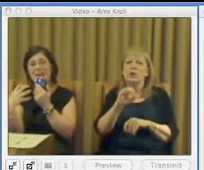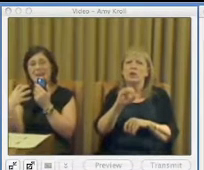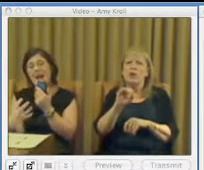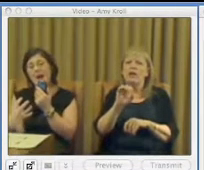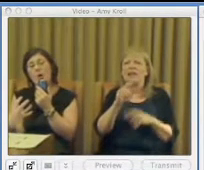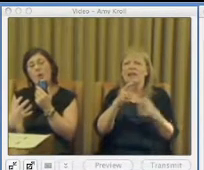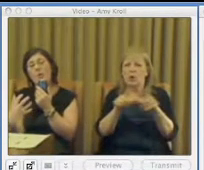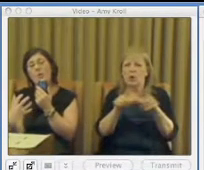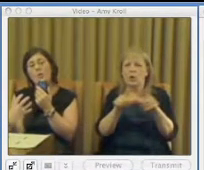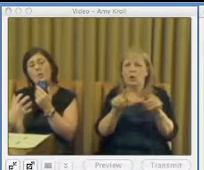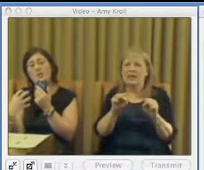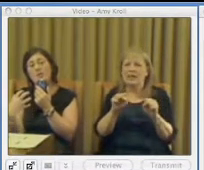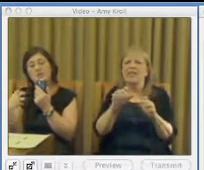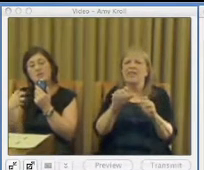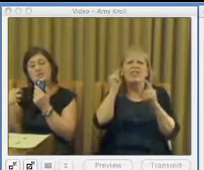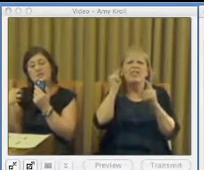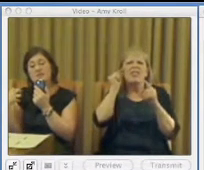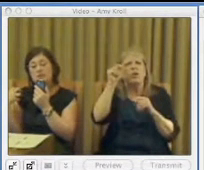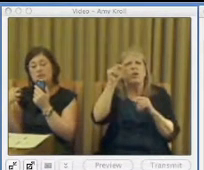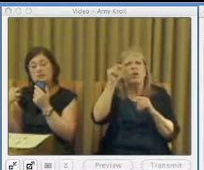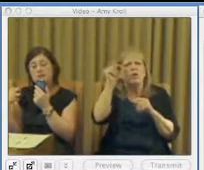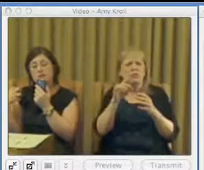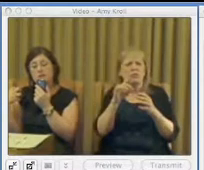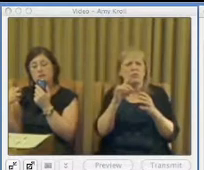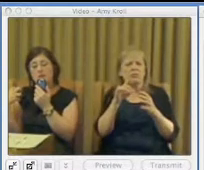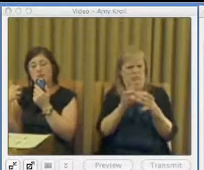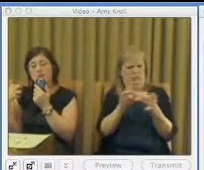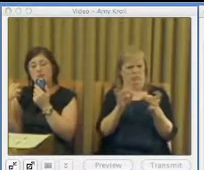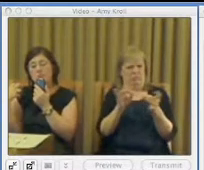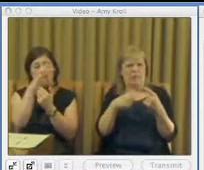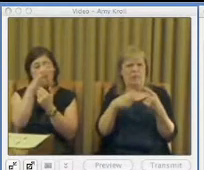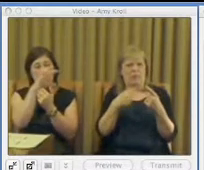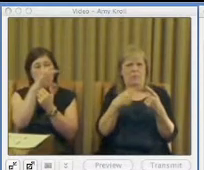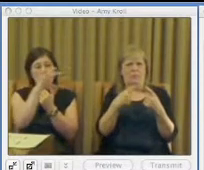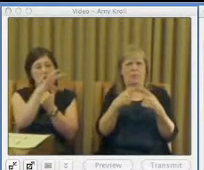to determine how the interpreters